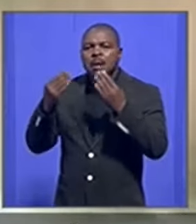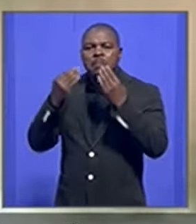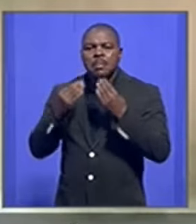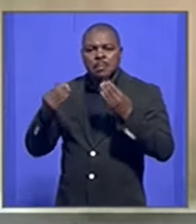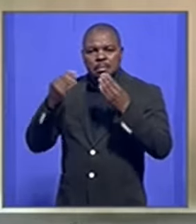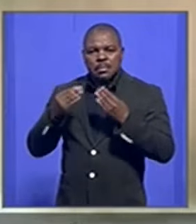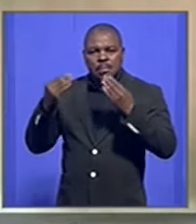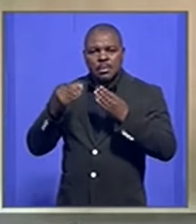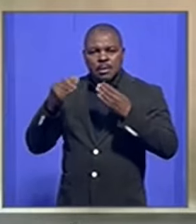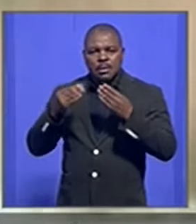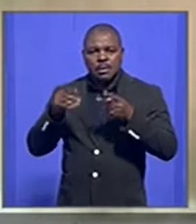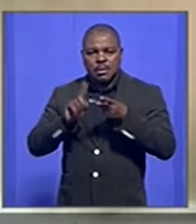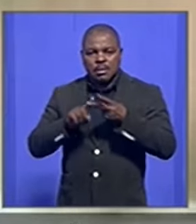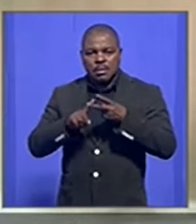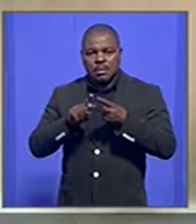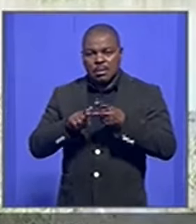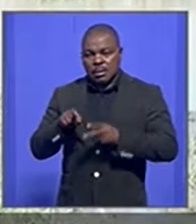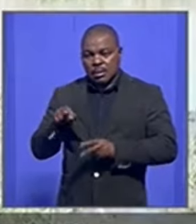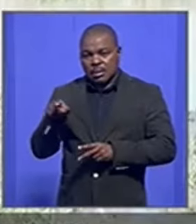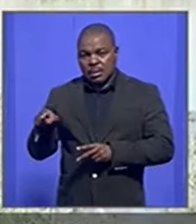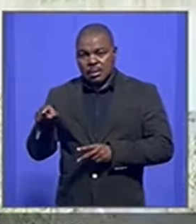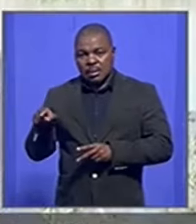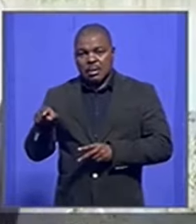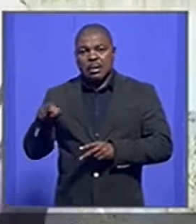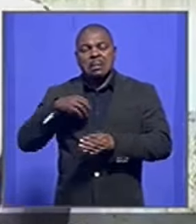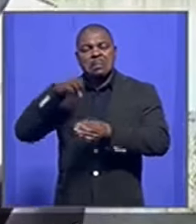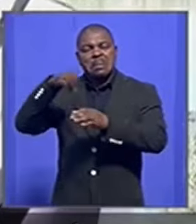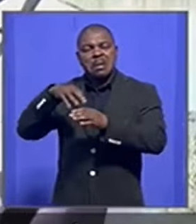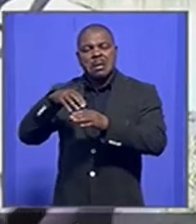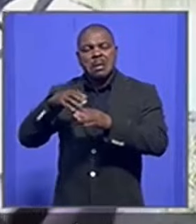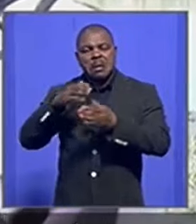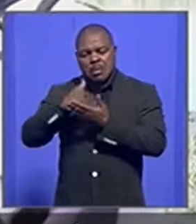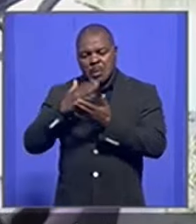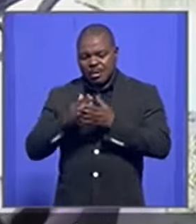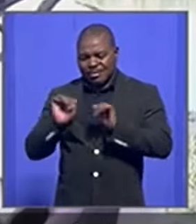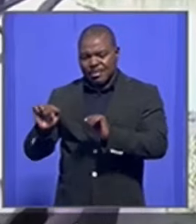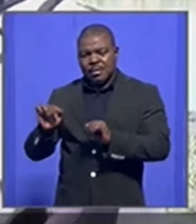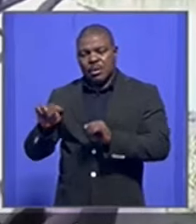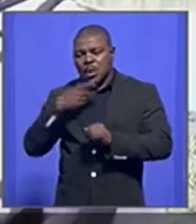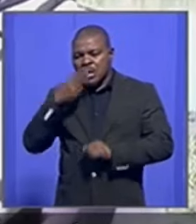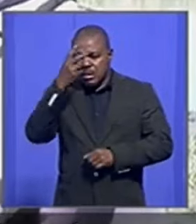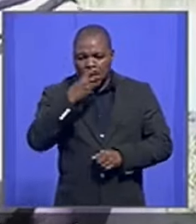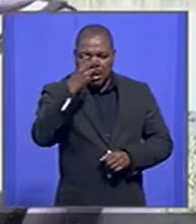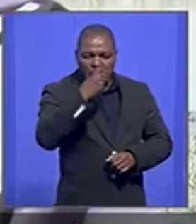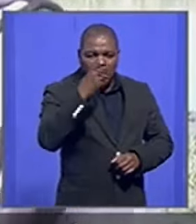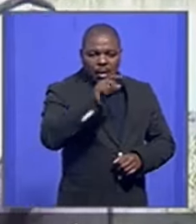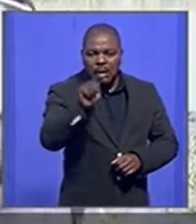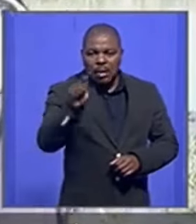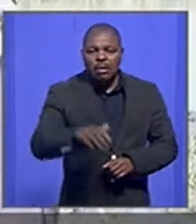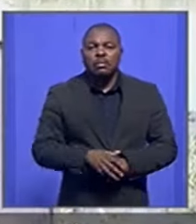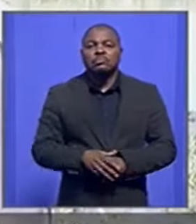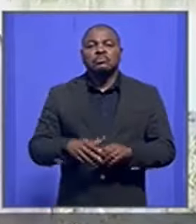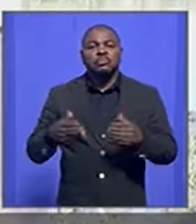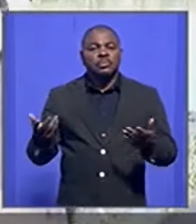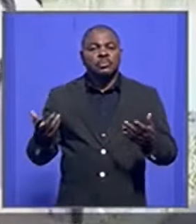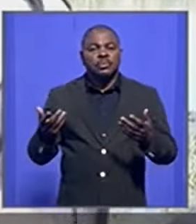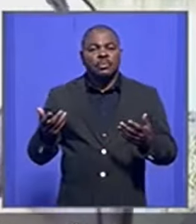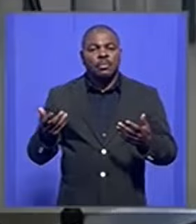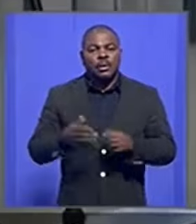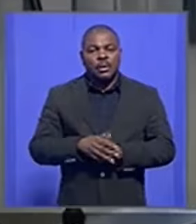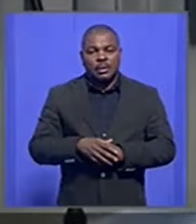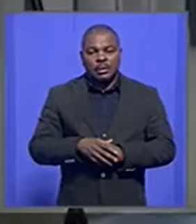le bonna ba motho a thoko kante bo teng mo teng re be re tla ntse re sheba ga re tsena ka mo re kry-a